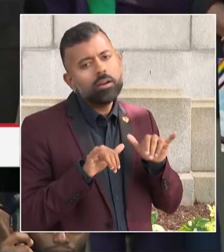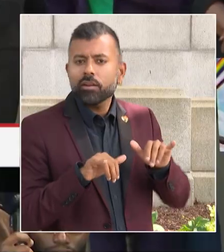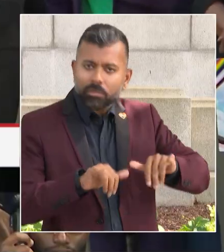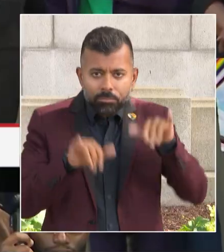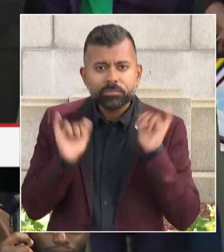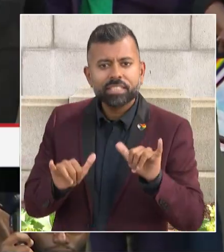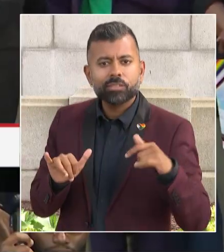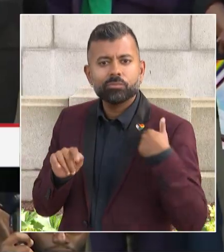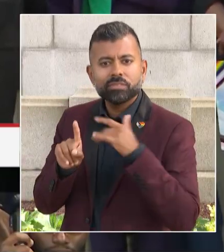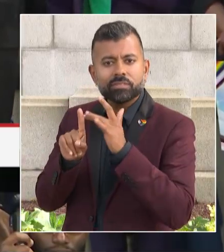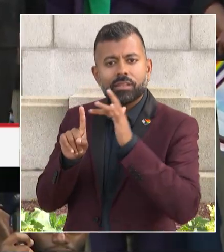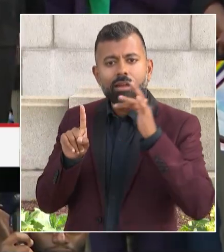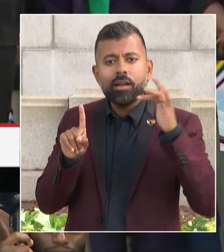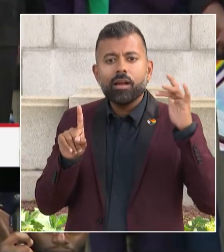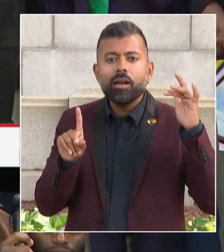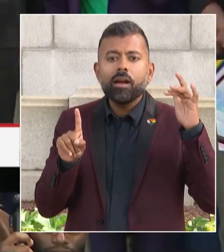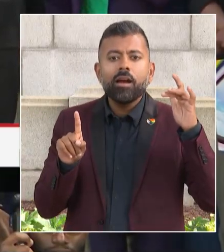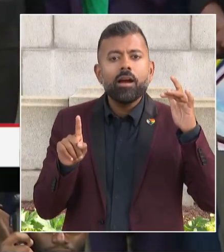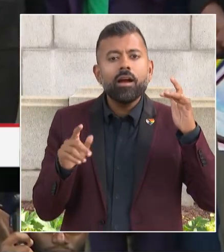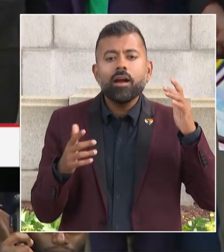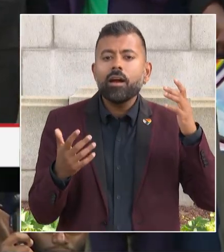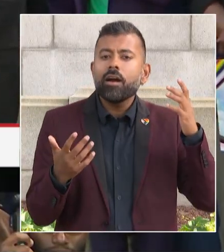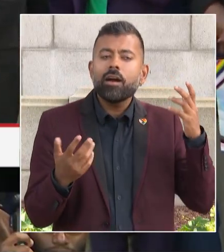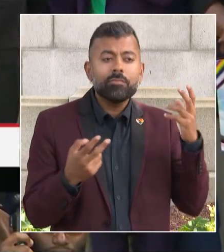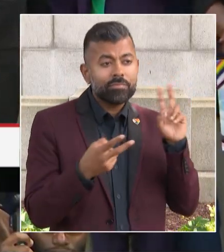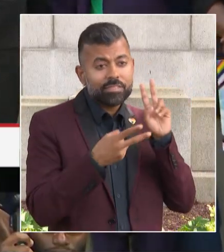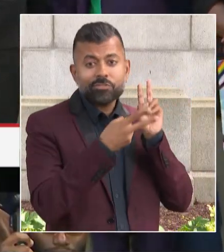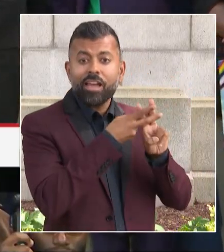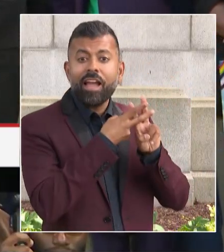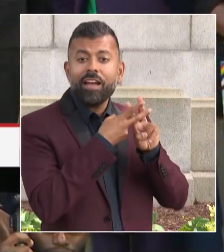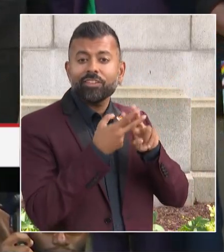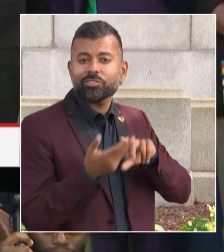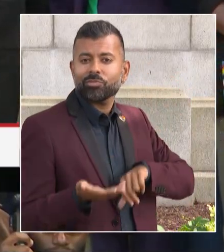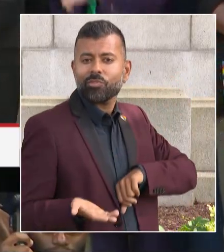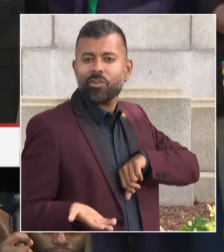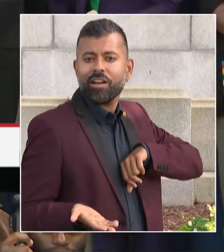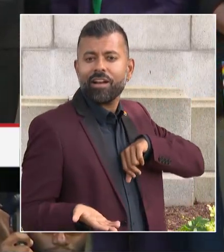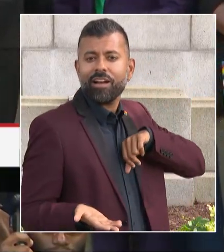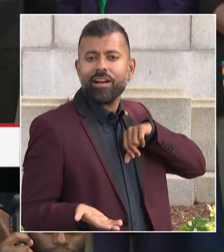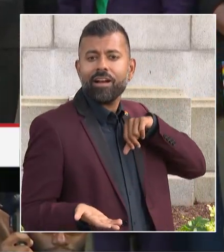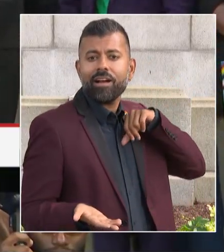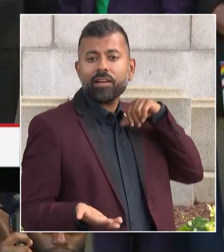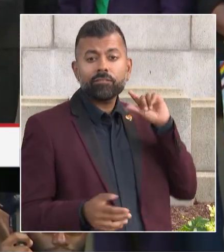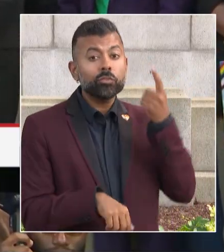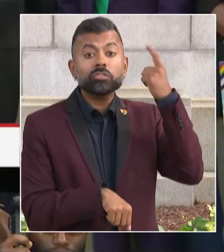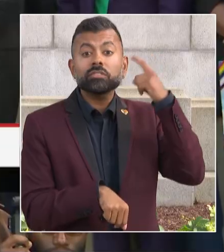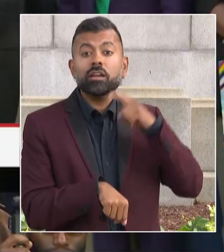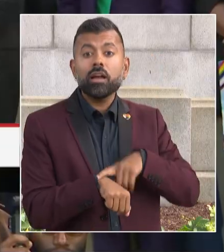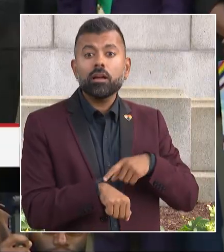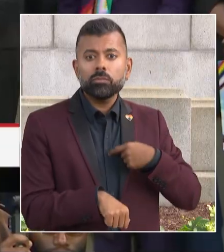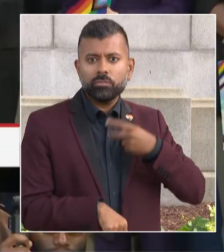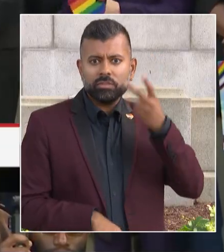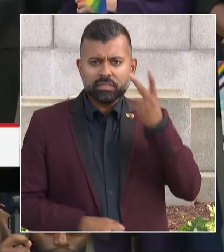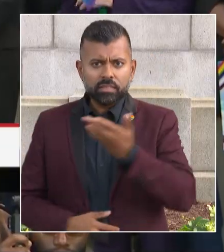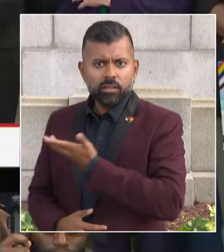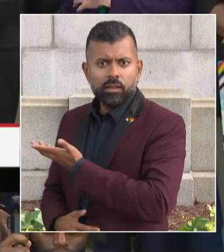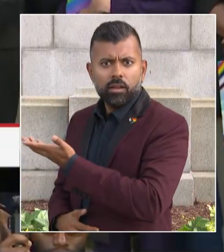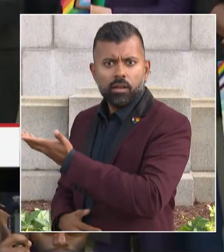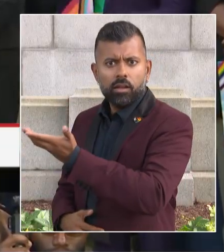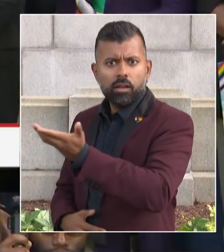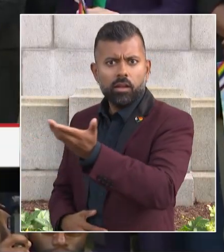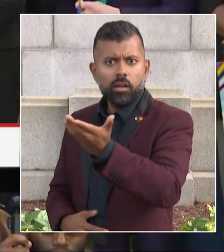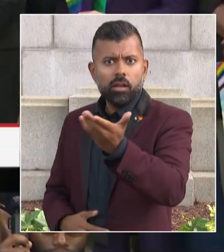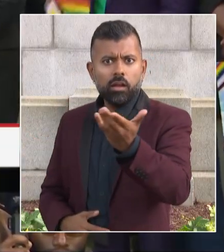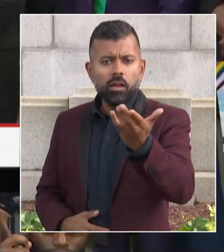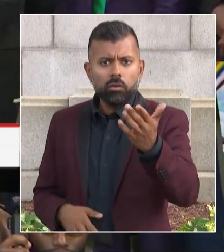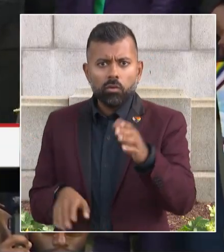us felt seen, safe, celebrated. We don't just host pride, we live it. In every mural, in every